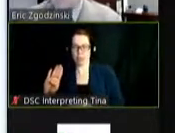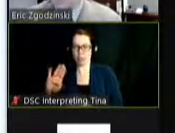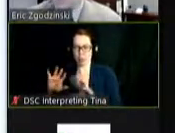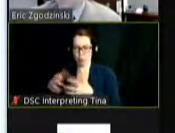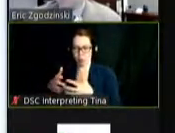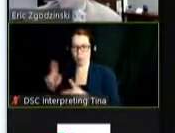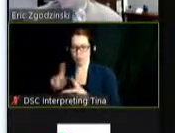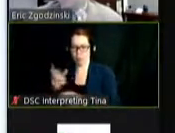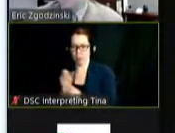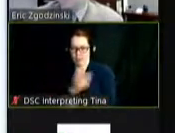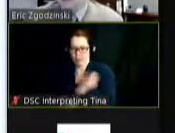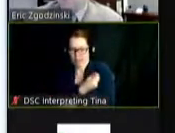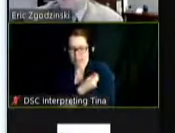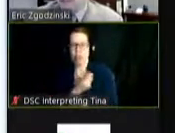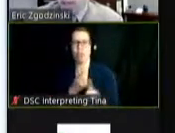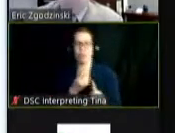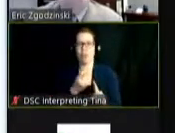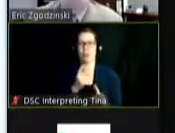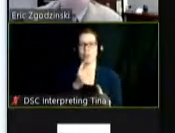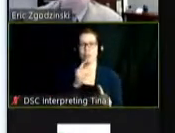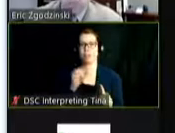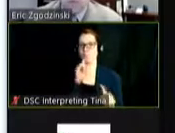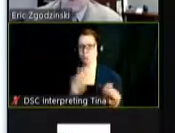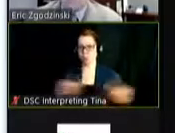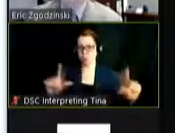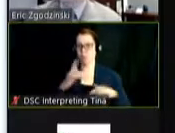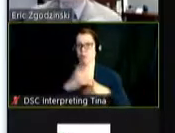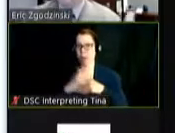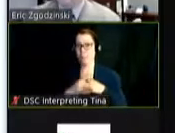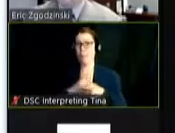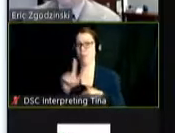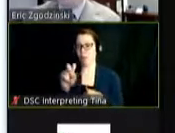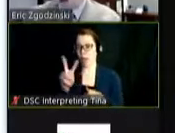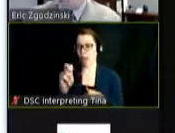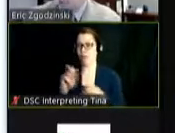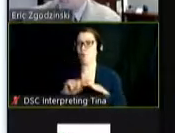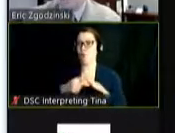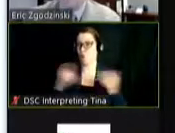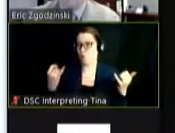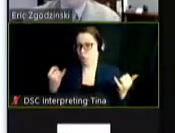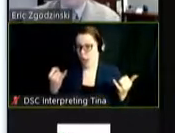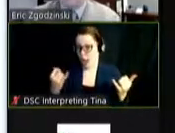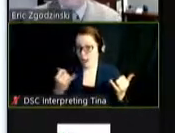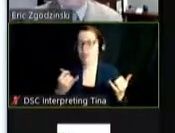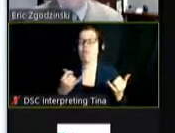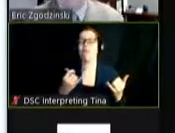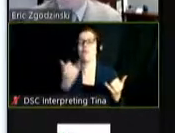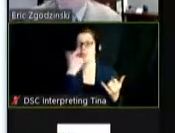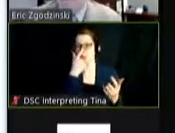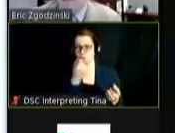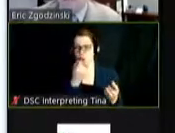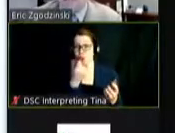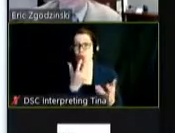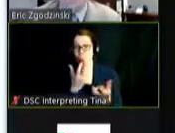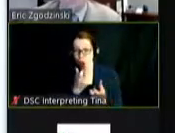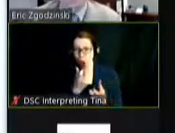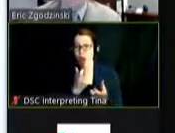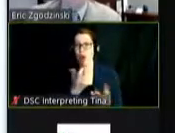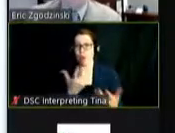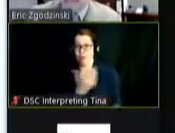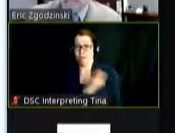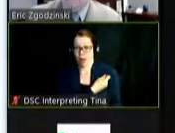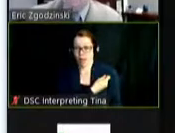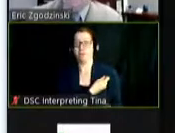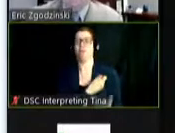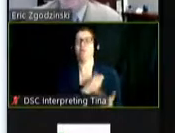Again, this is going to be live today, so we can start actually populating this. So if you're interested in getting the COVID vaccination,